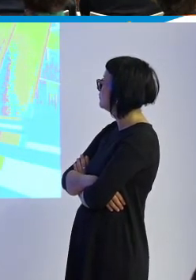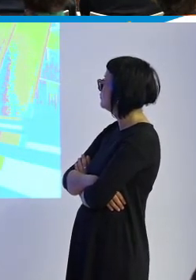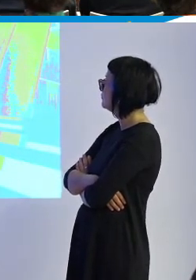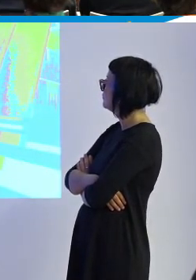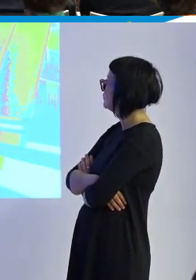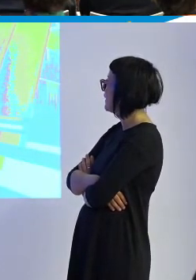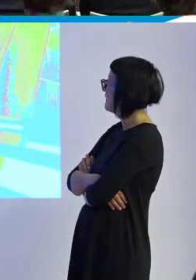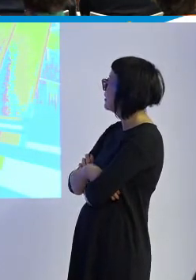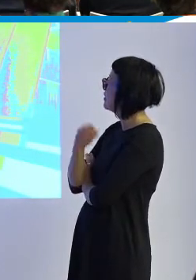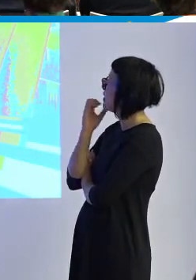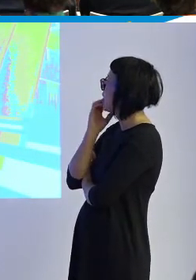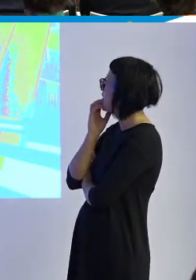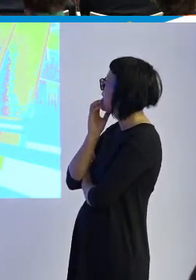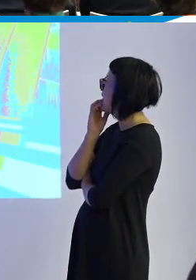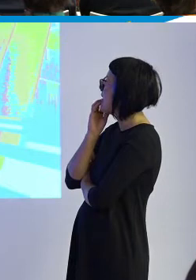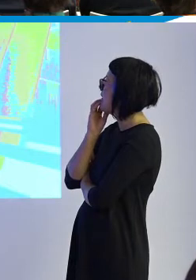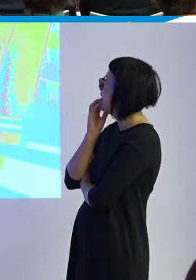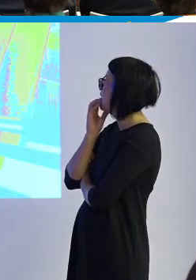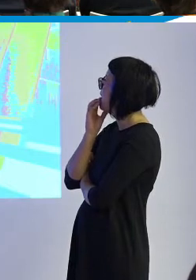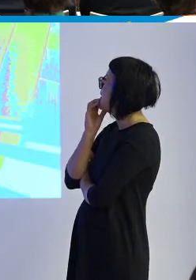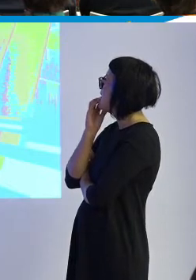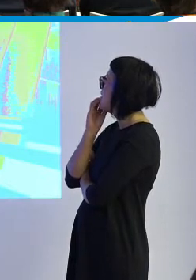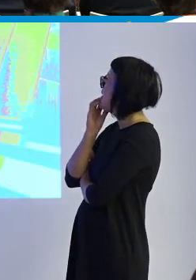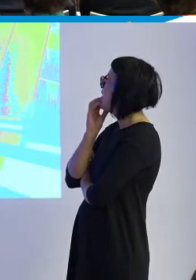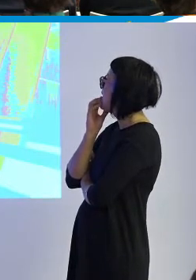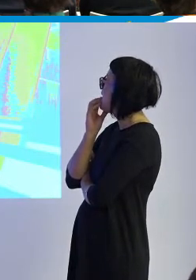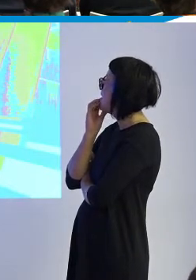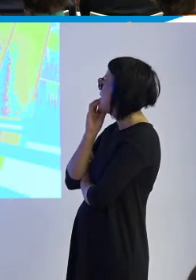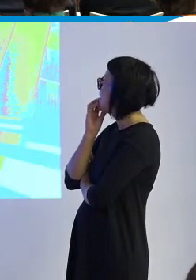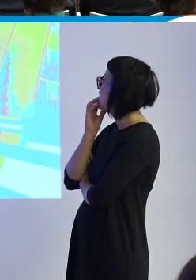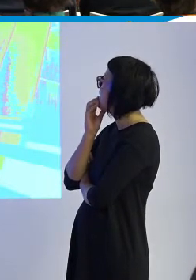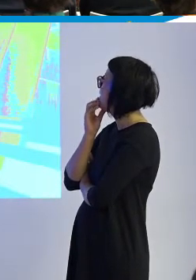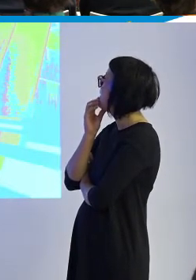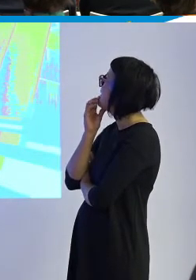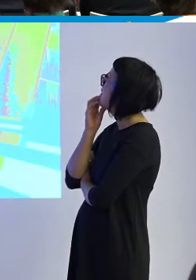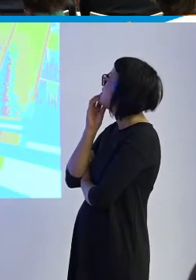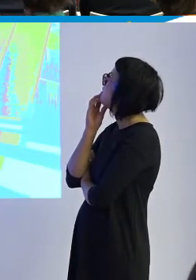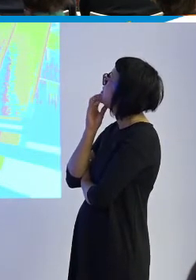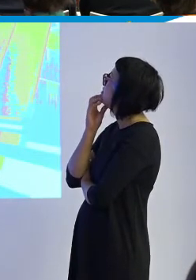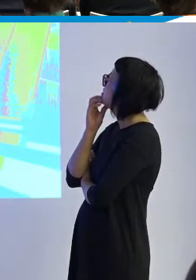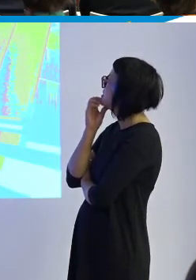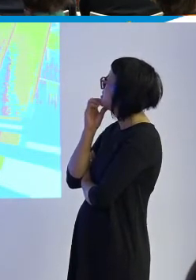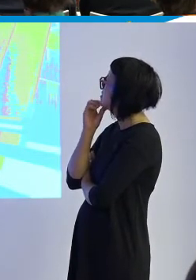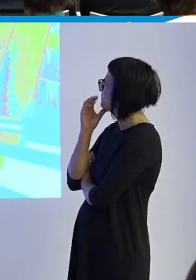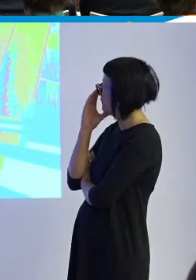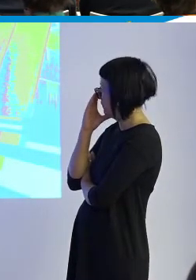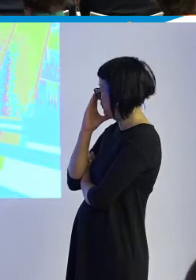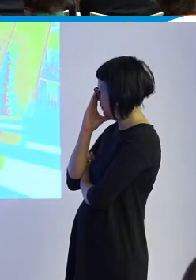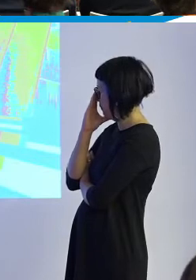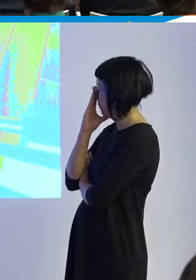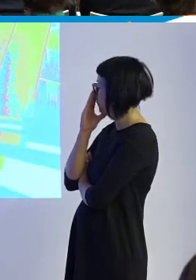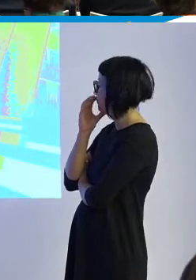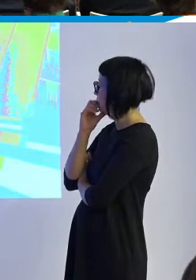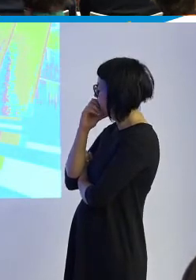unnecessary muscle atrophy and strain the caretaker will not have to use their own physical strength